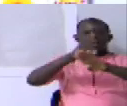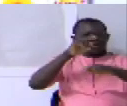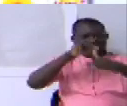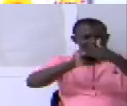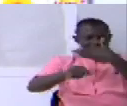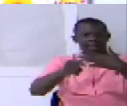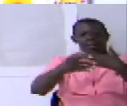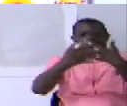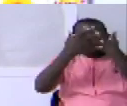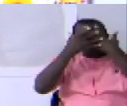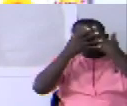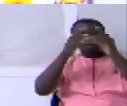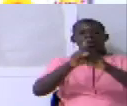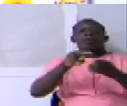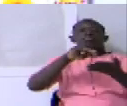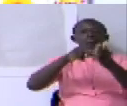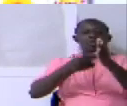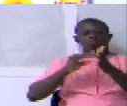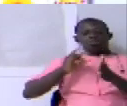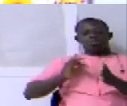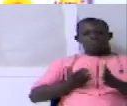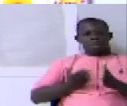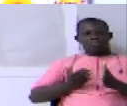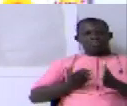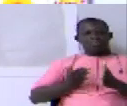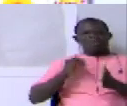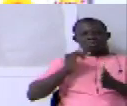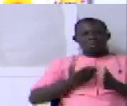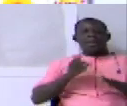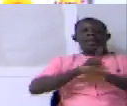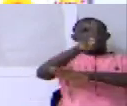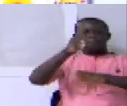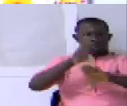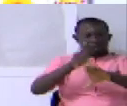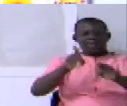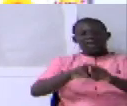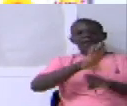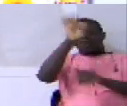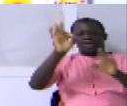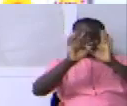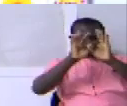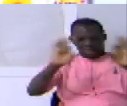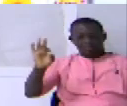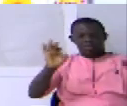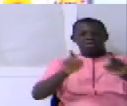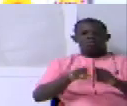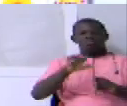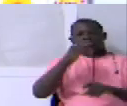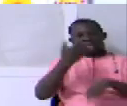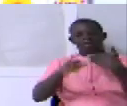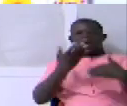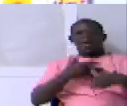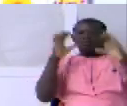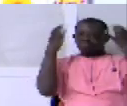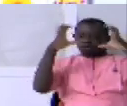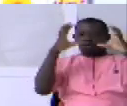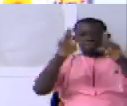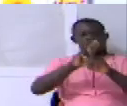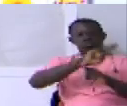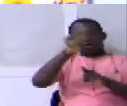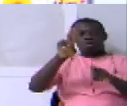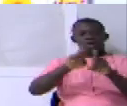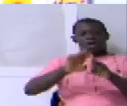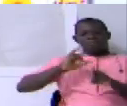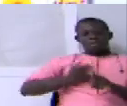trouble unless they have their trouble outside and they came. And if they came, female officers will give them proper taking care